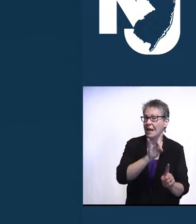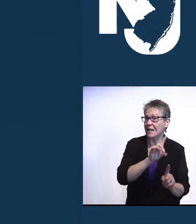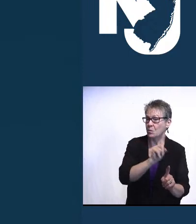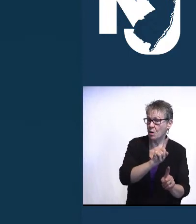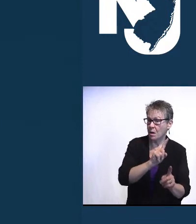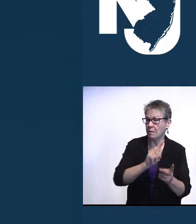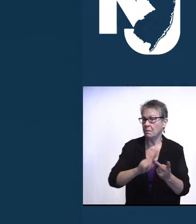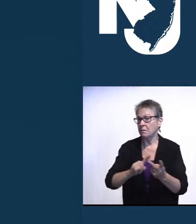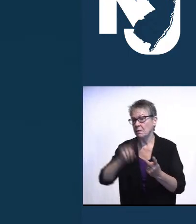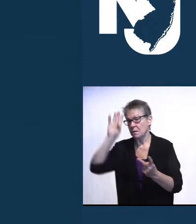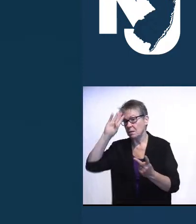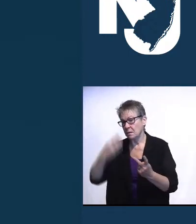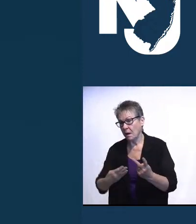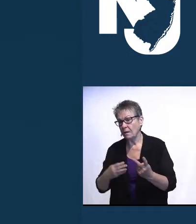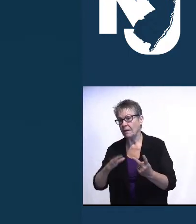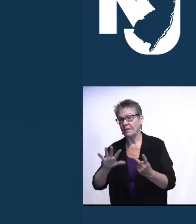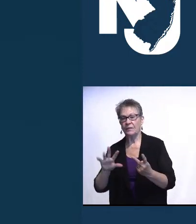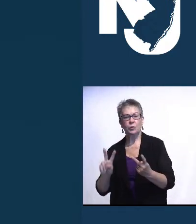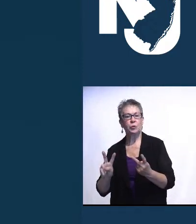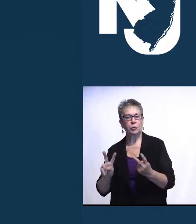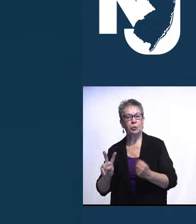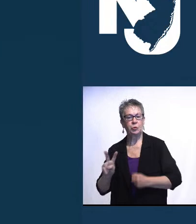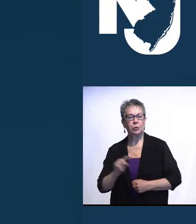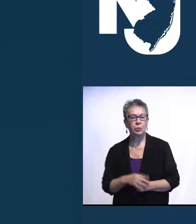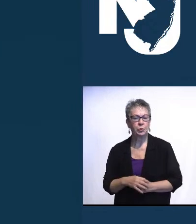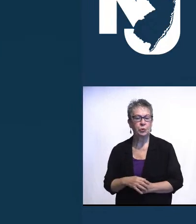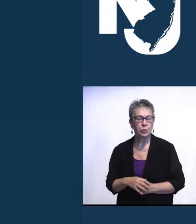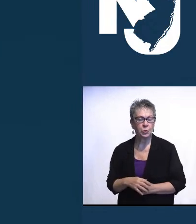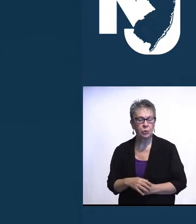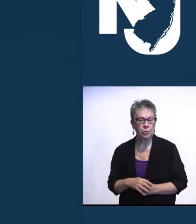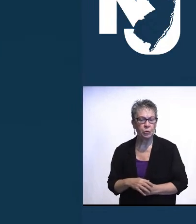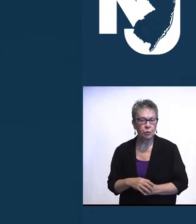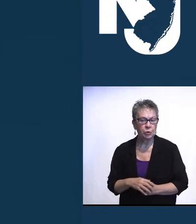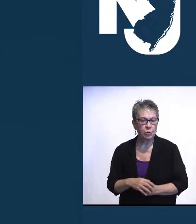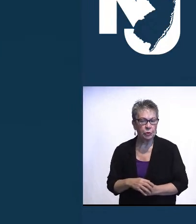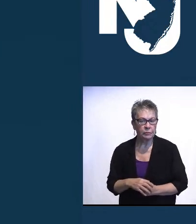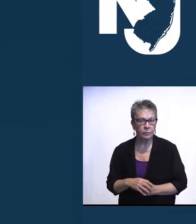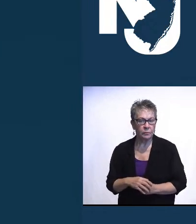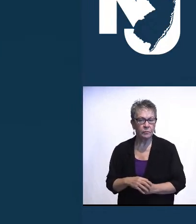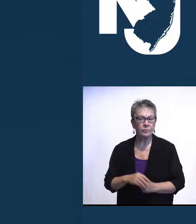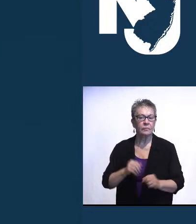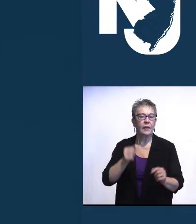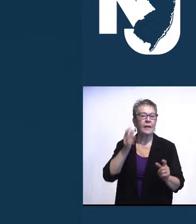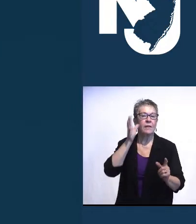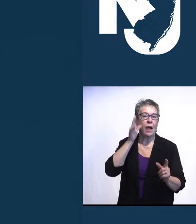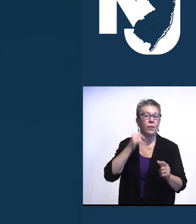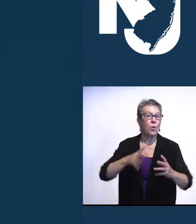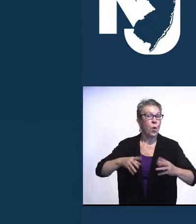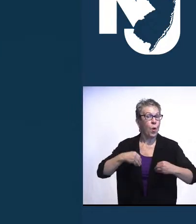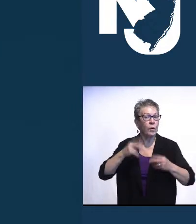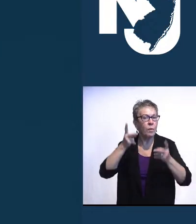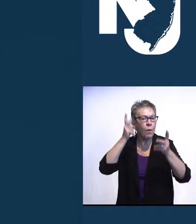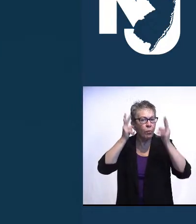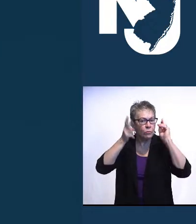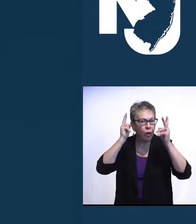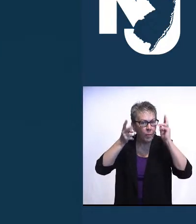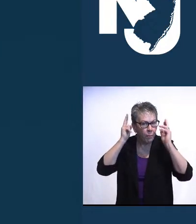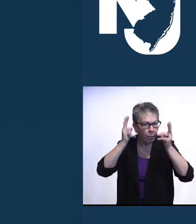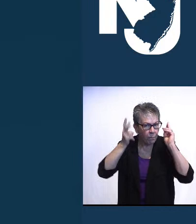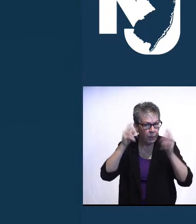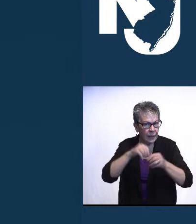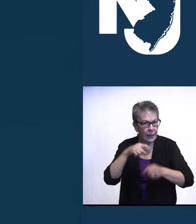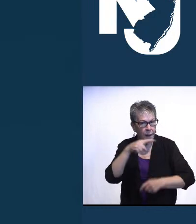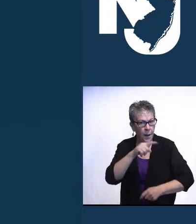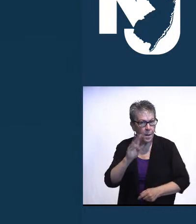out about this because I knew this barbershop was an institution, and I read about it in the paper. Vincent Sr. was the longtime owner and operator